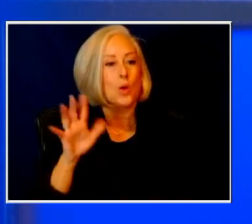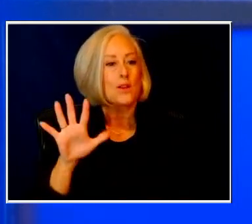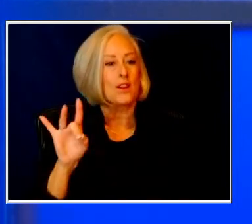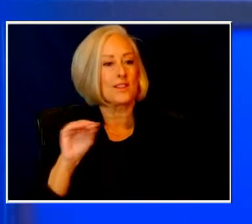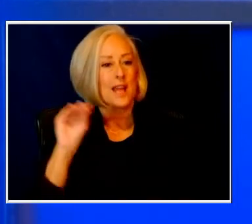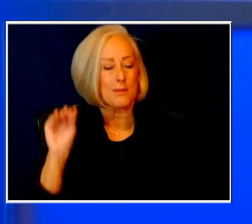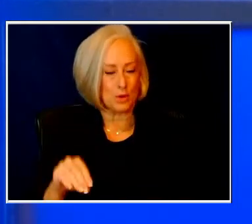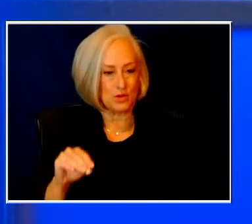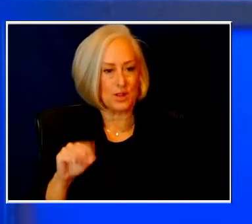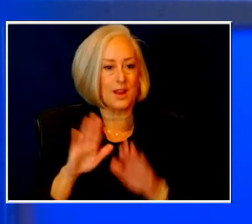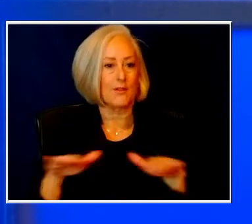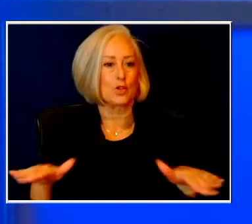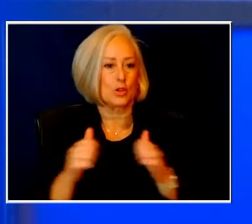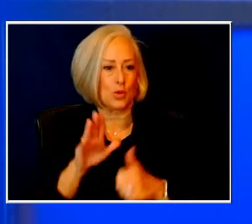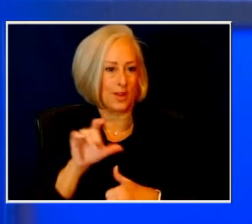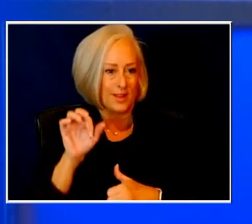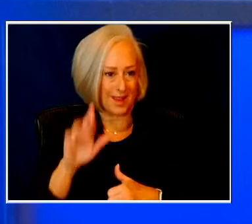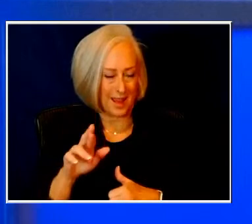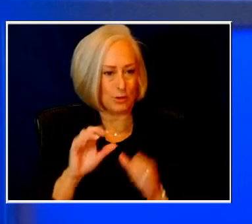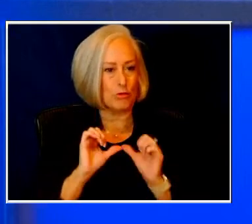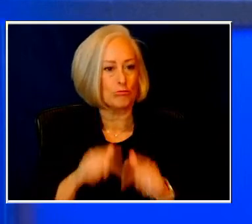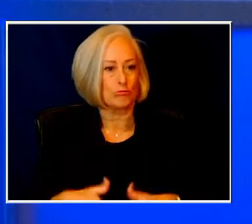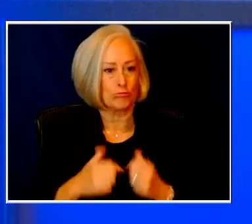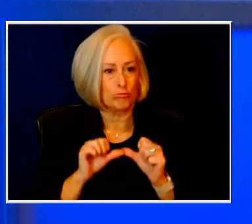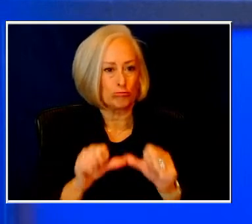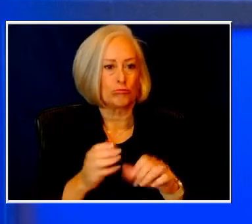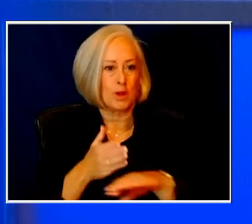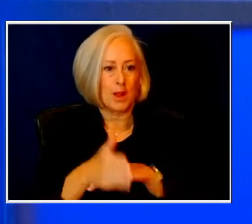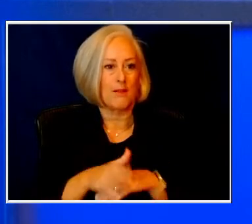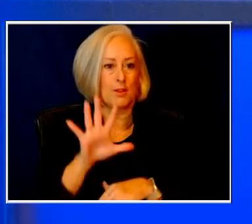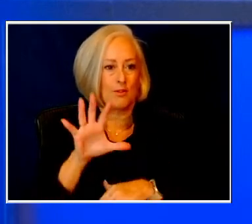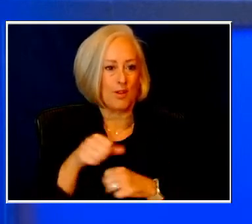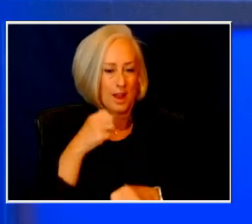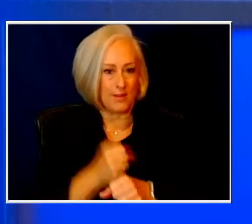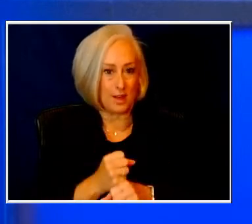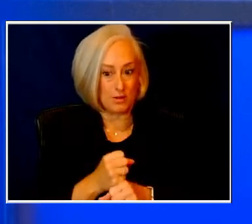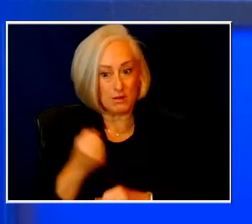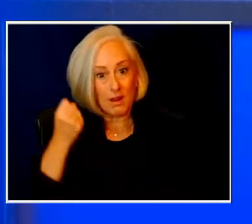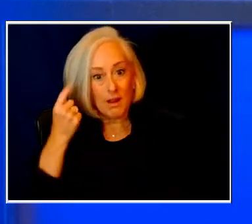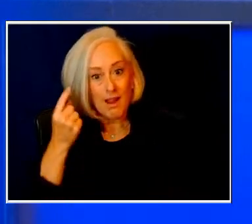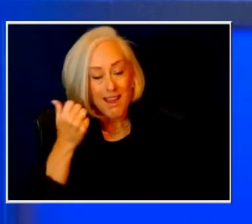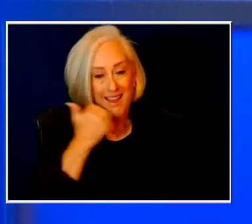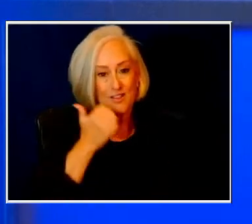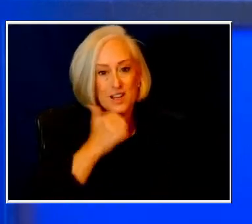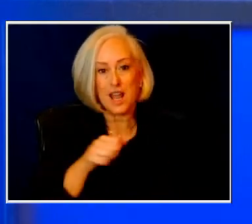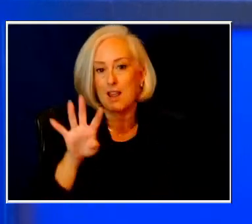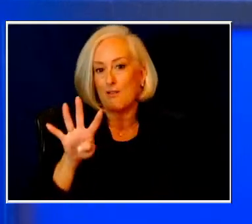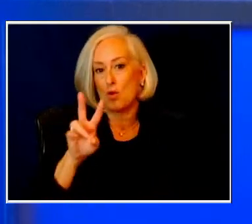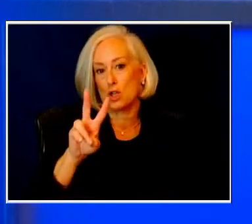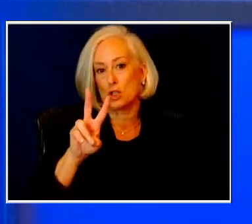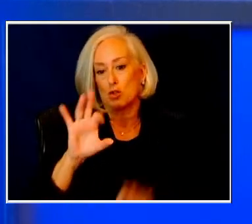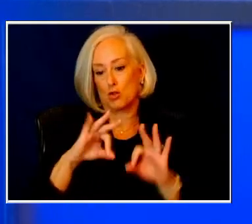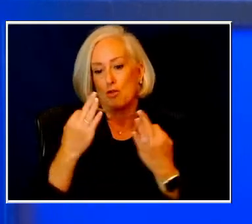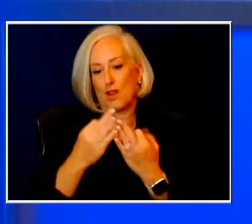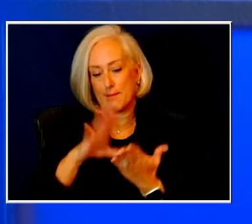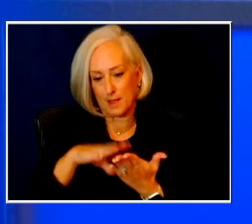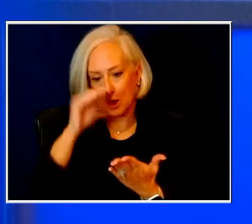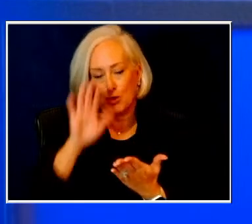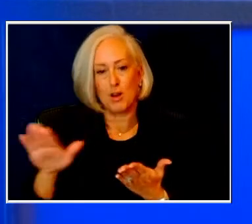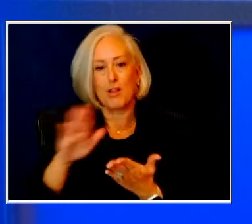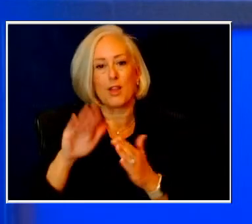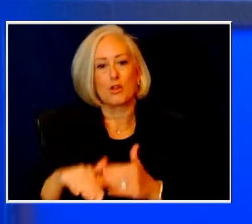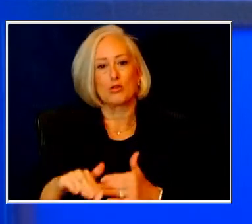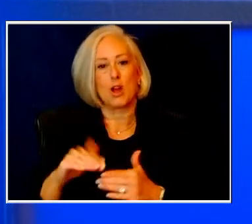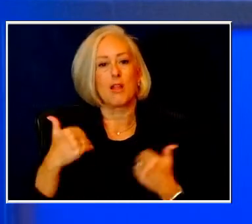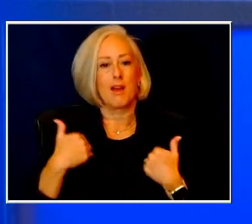Cancer Organization says every day 42 families learn that their child has cancer. At just 2 years old,